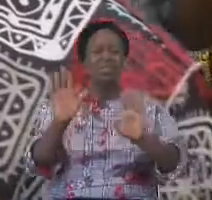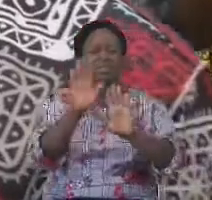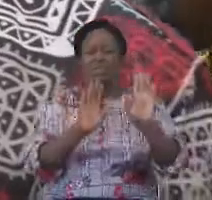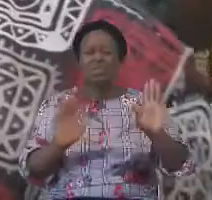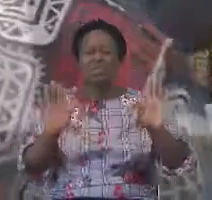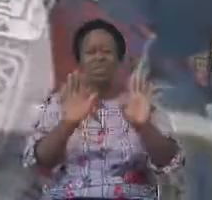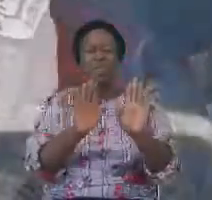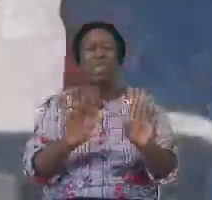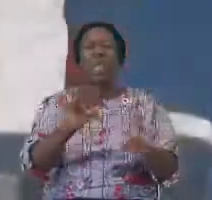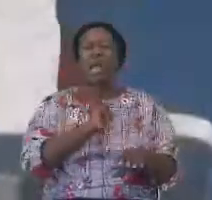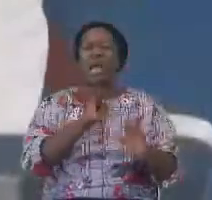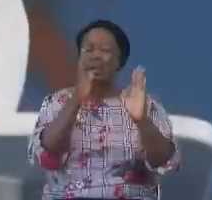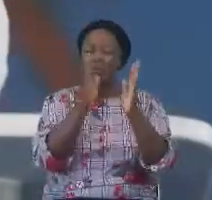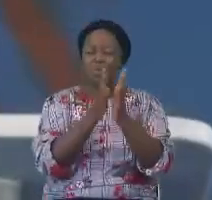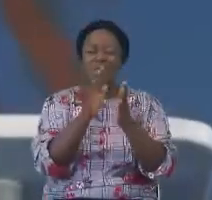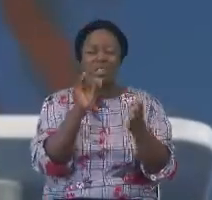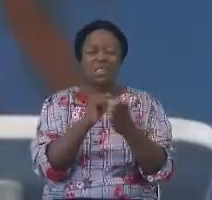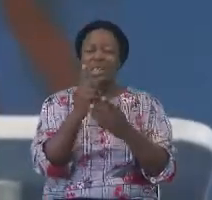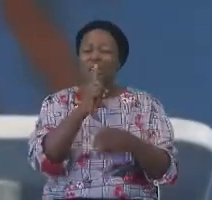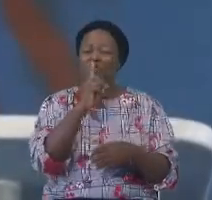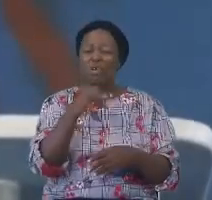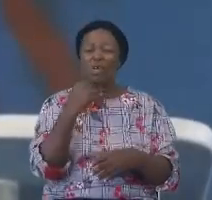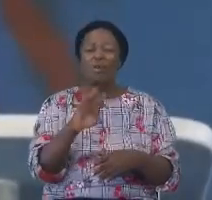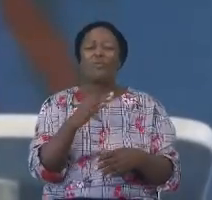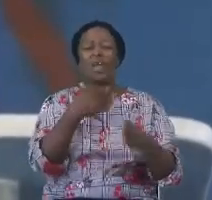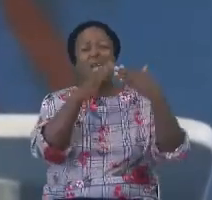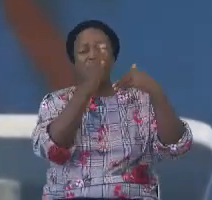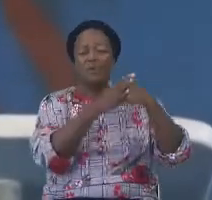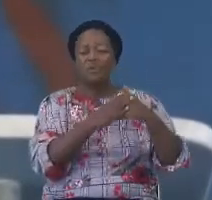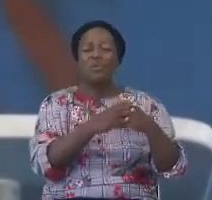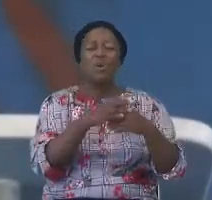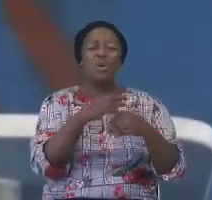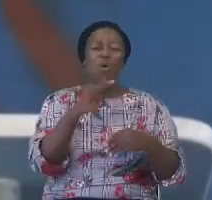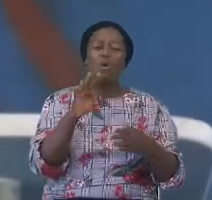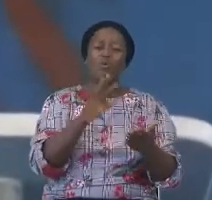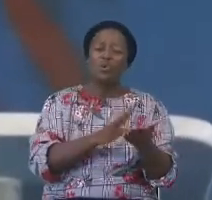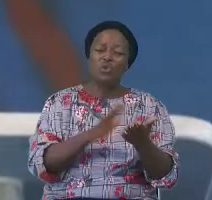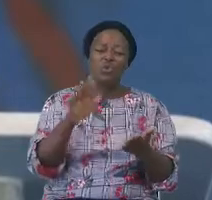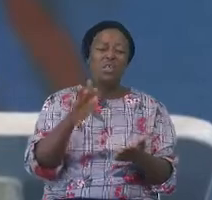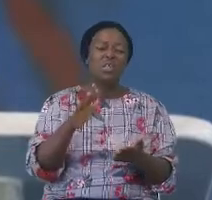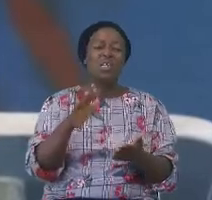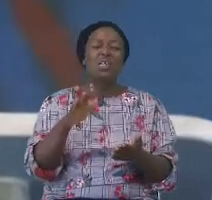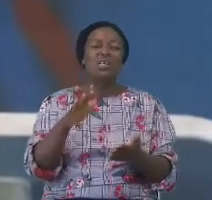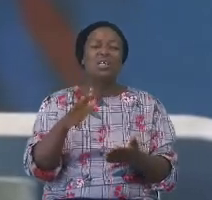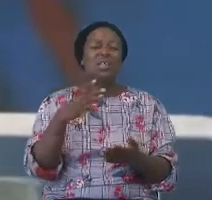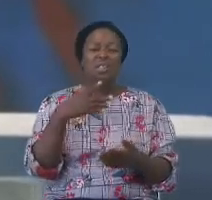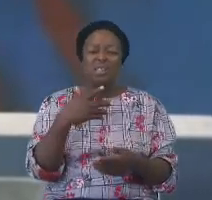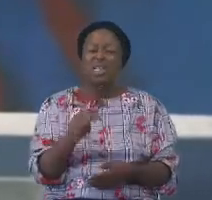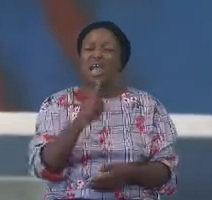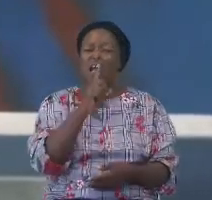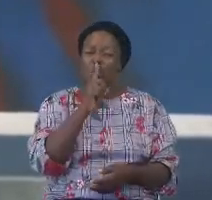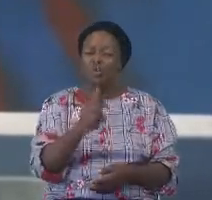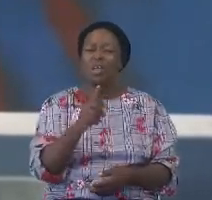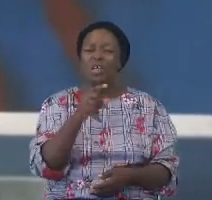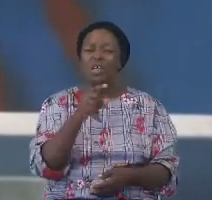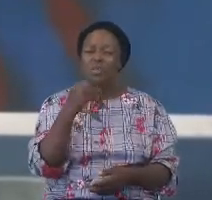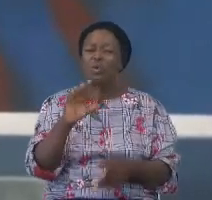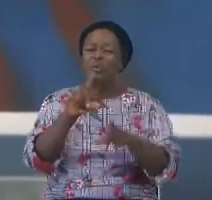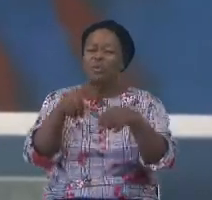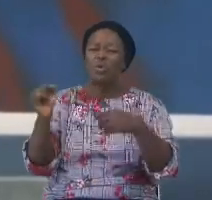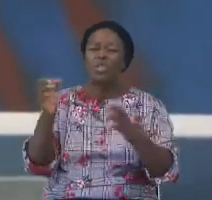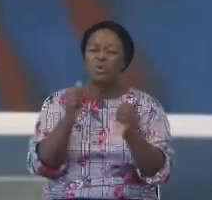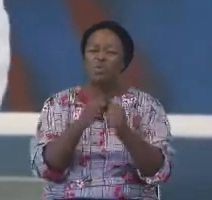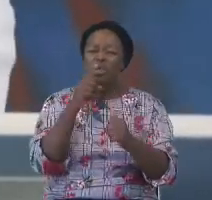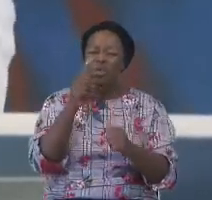us in this worship service i pray the assurance of paradise of heaven of